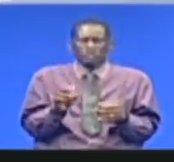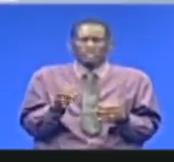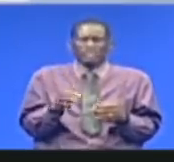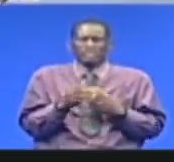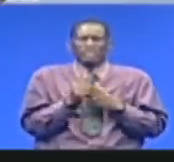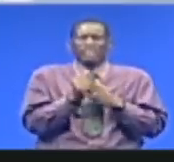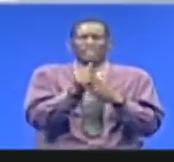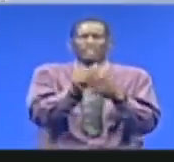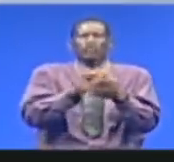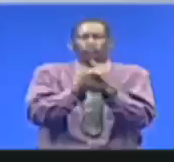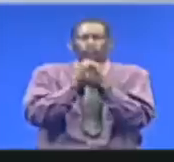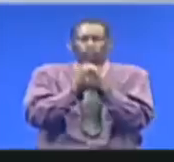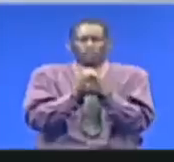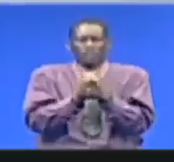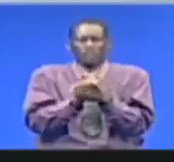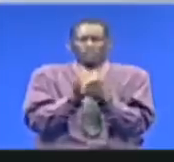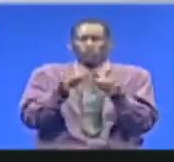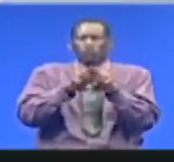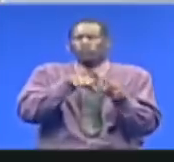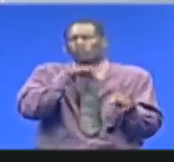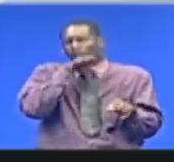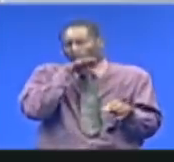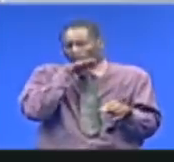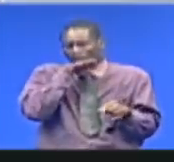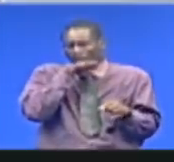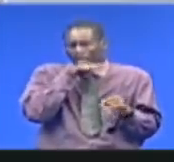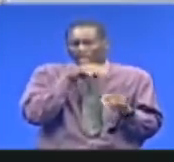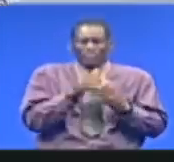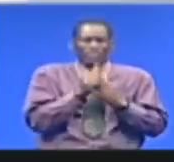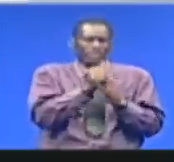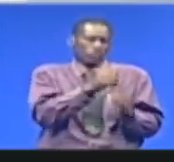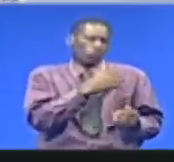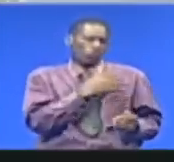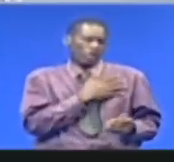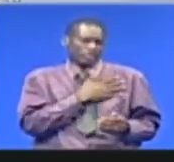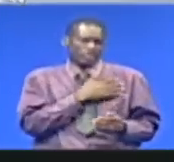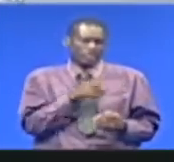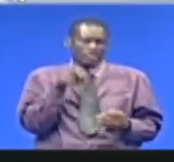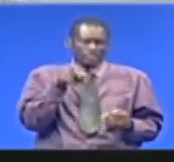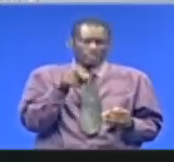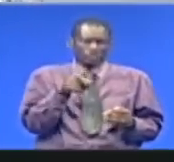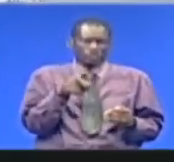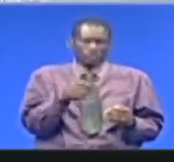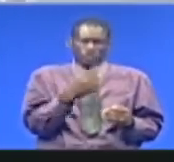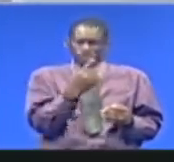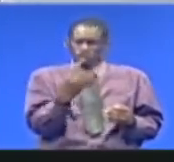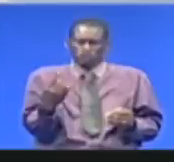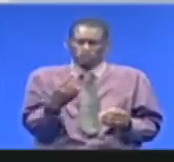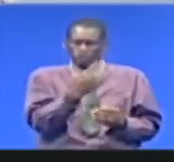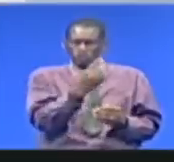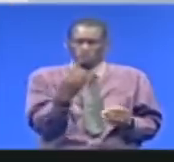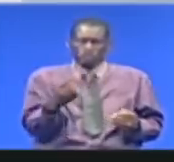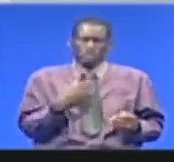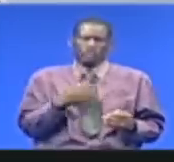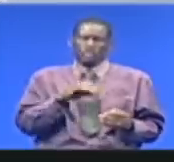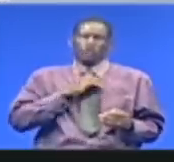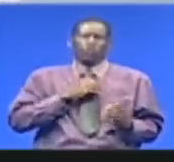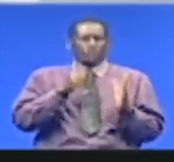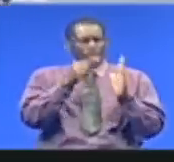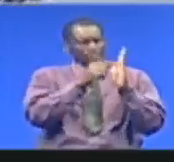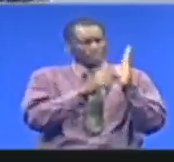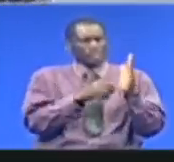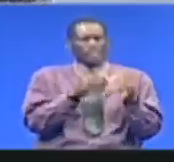of Jubilee, and of course Raila Amolo Odinga being the head of NASA, was accepted. Of course, each had their own agenda, each had their